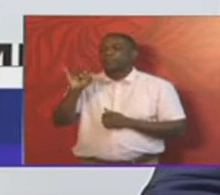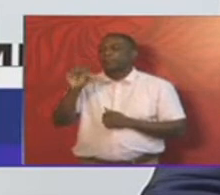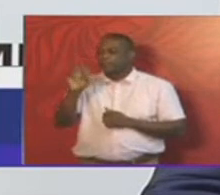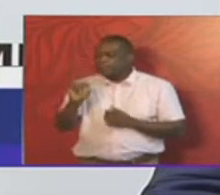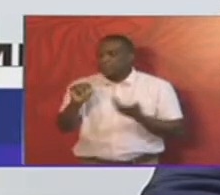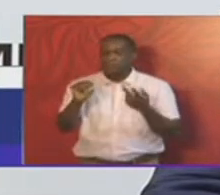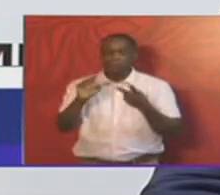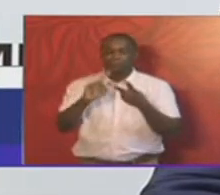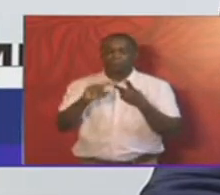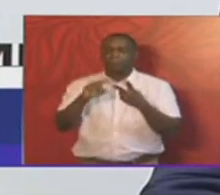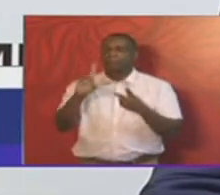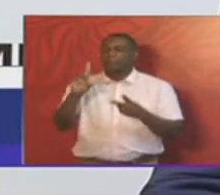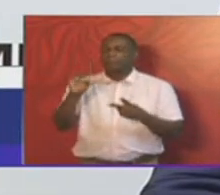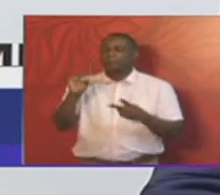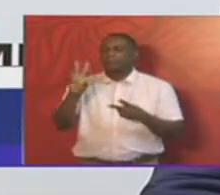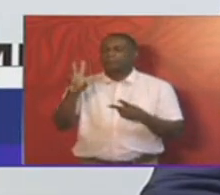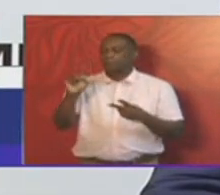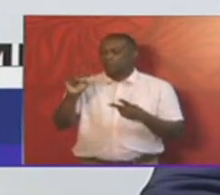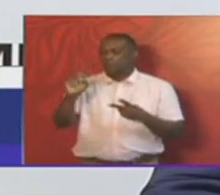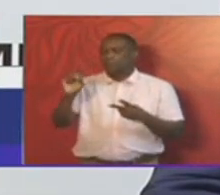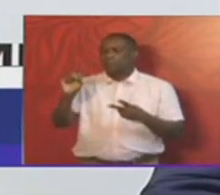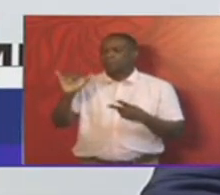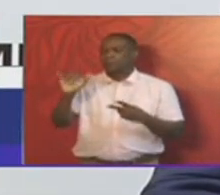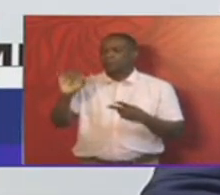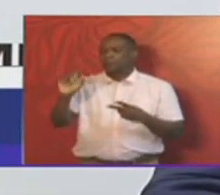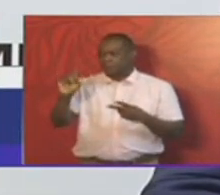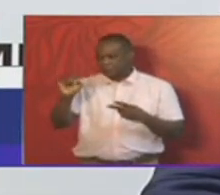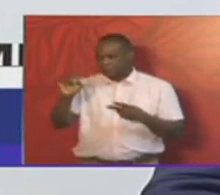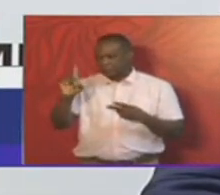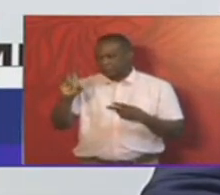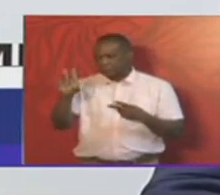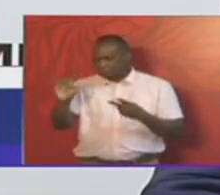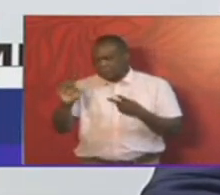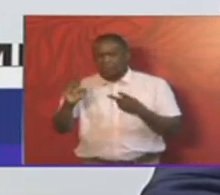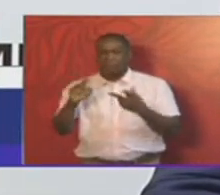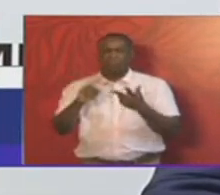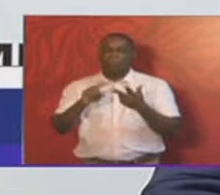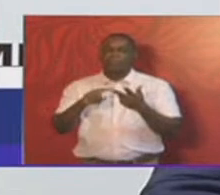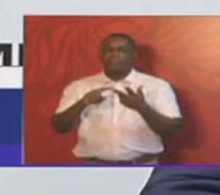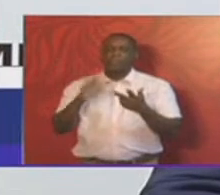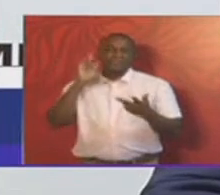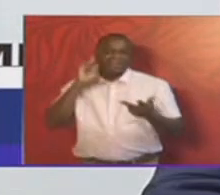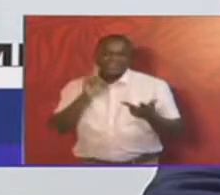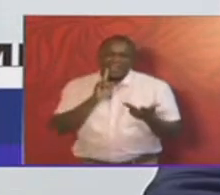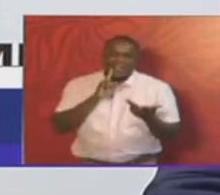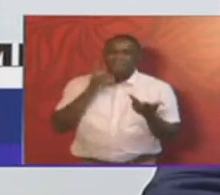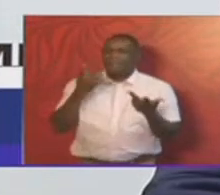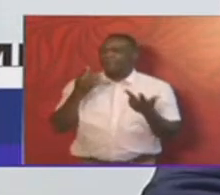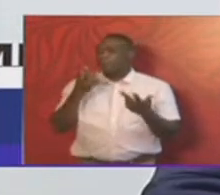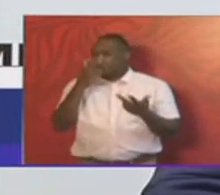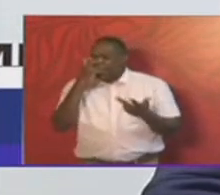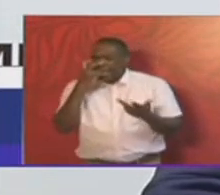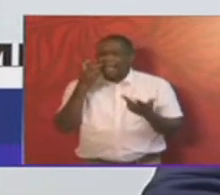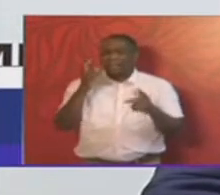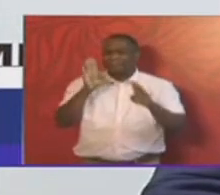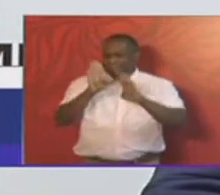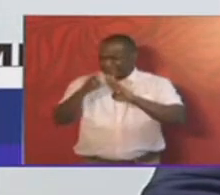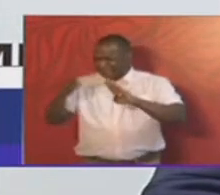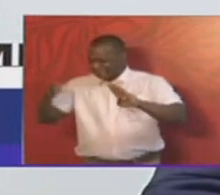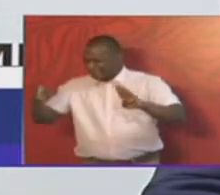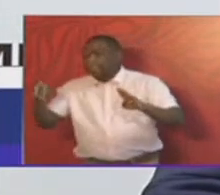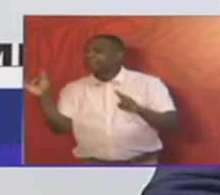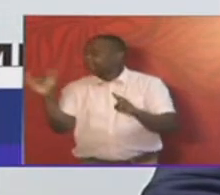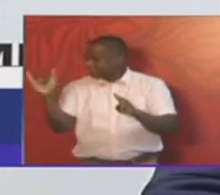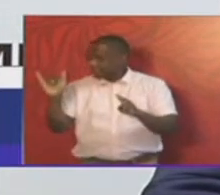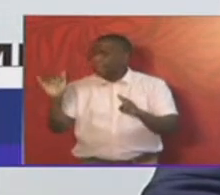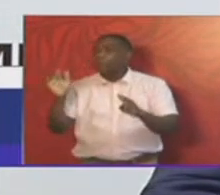physically handicapped, the visually impaired, the deaf, and so on. We'll be doing a similar thing